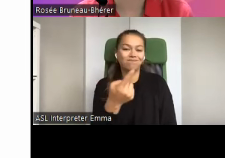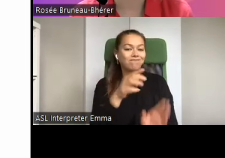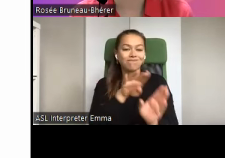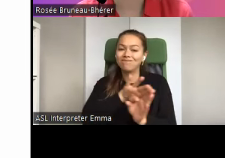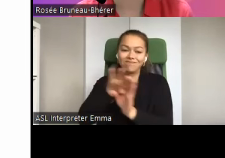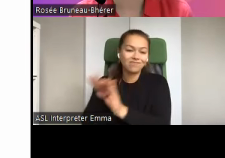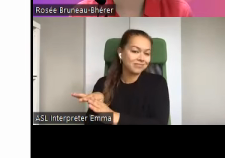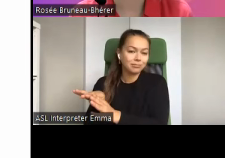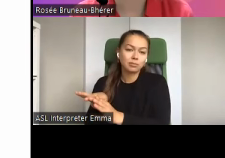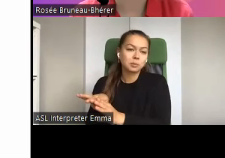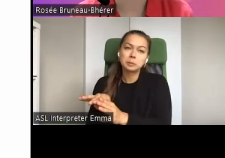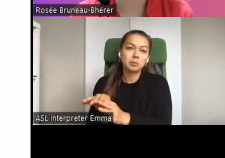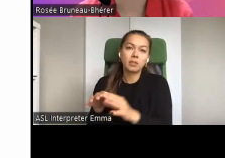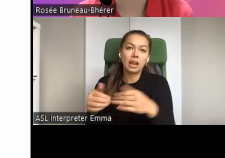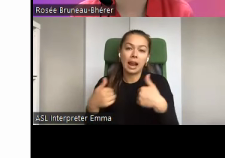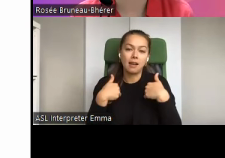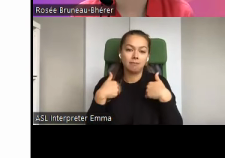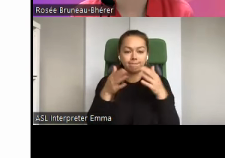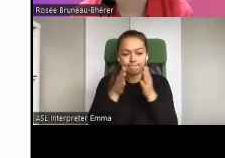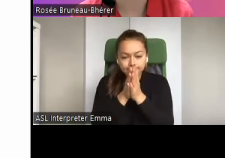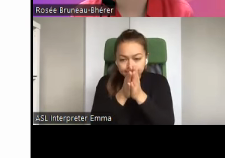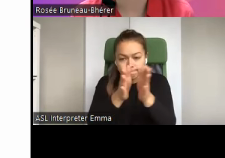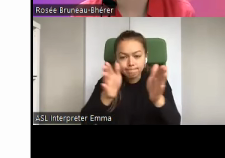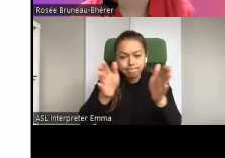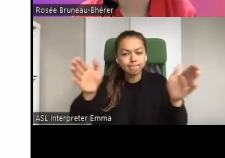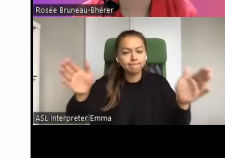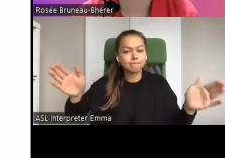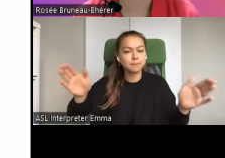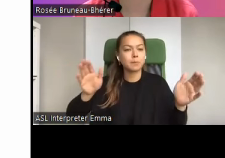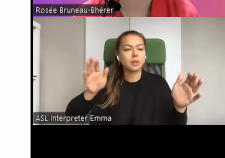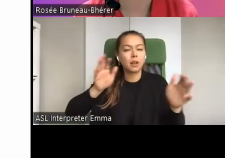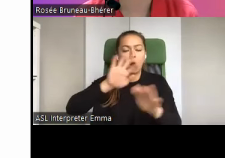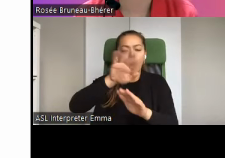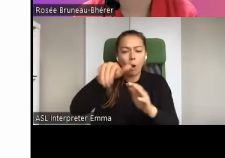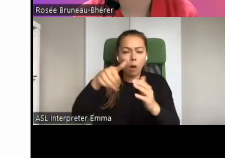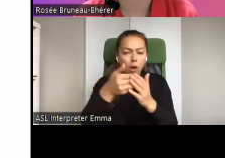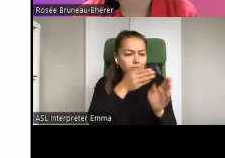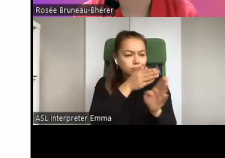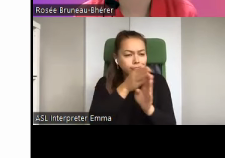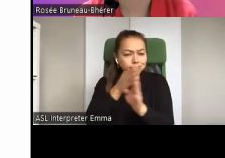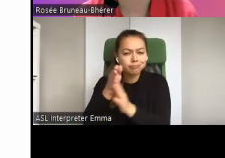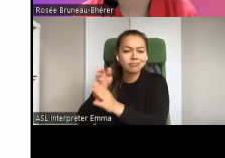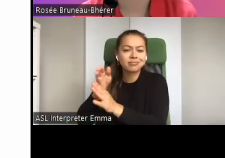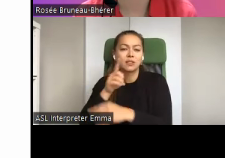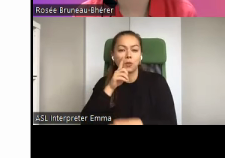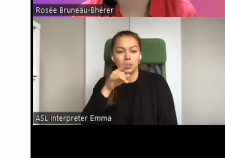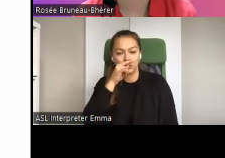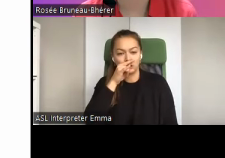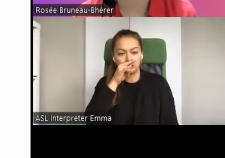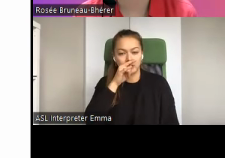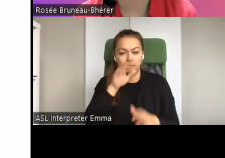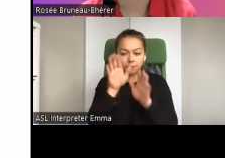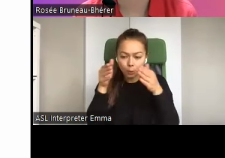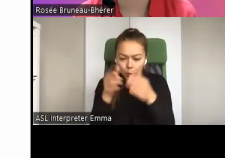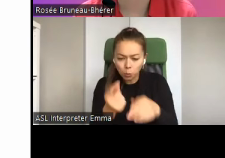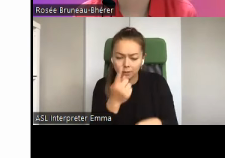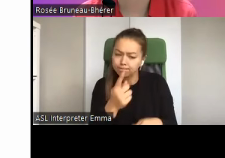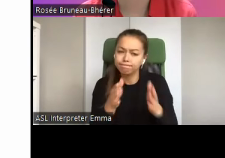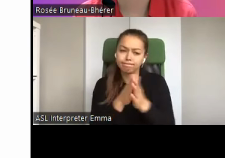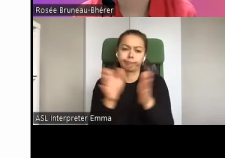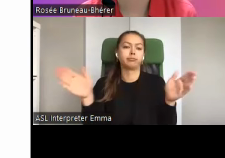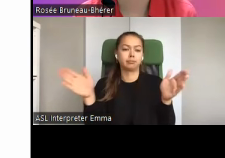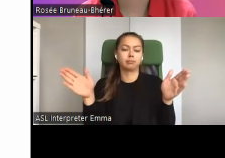look at all of the functioning areas for the child. So I'll read them quickly.